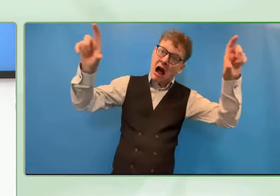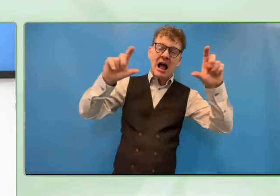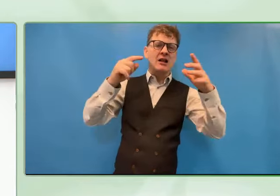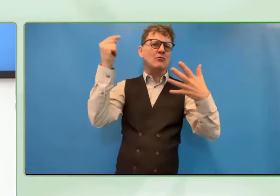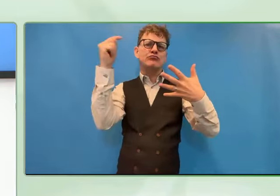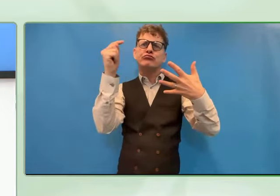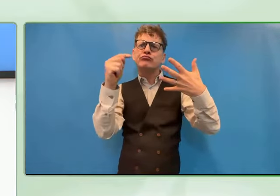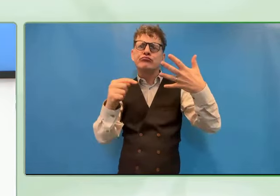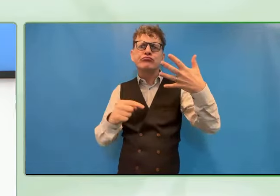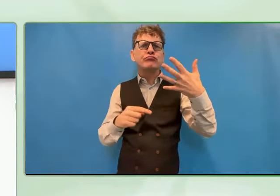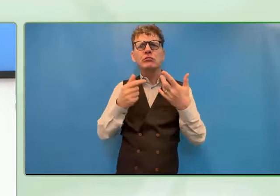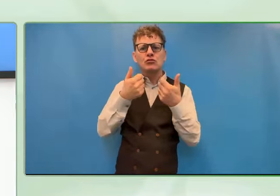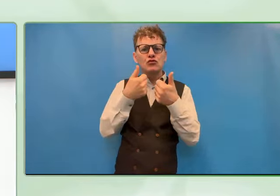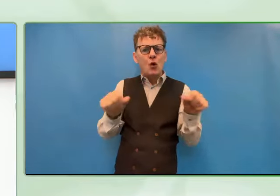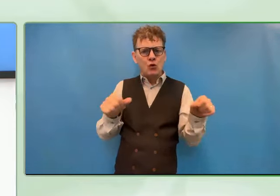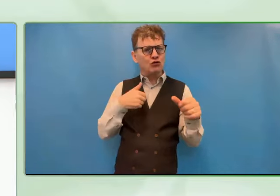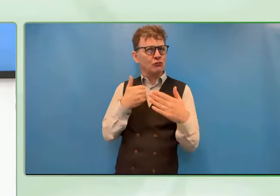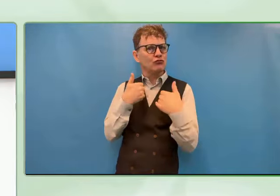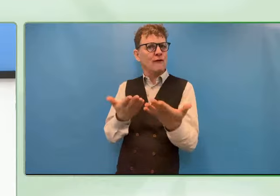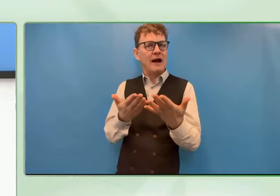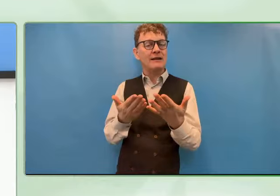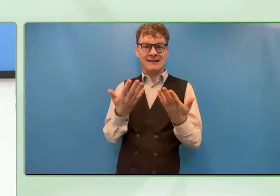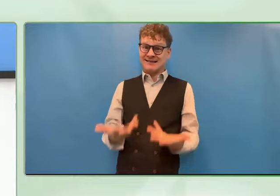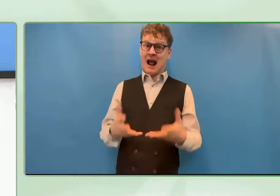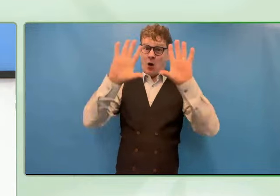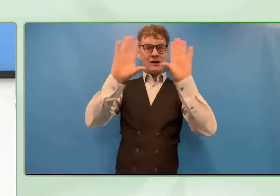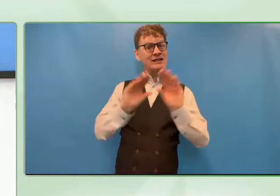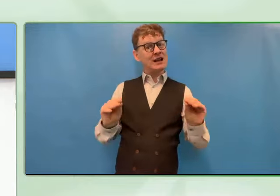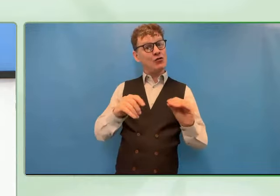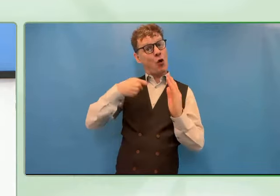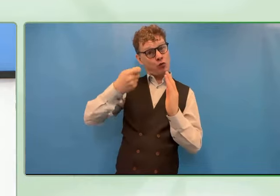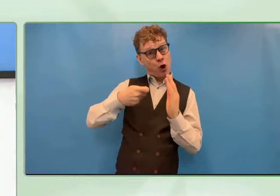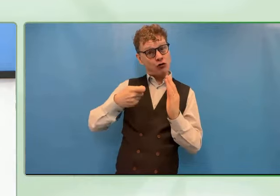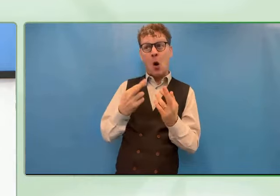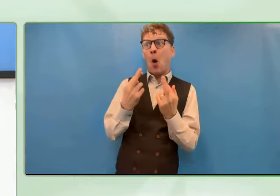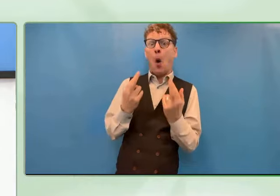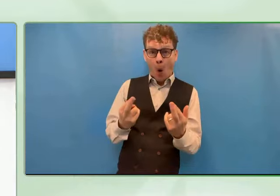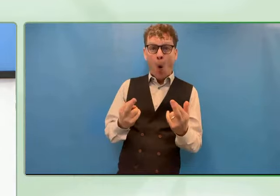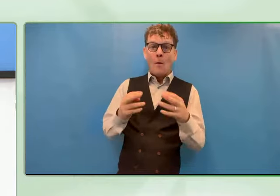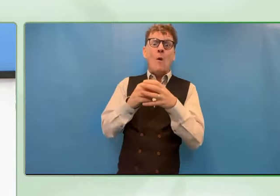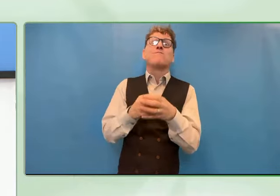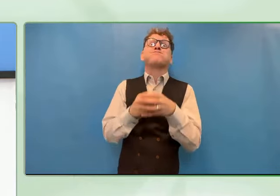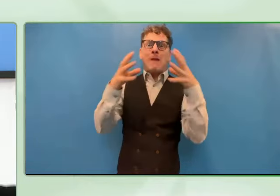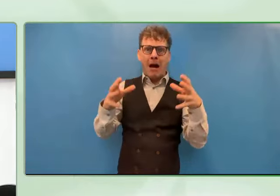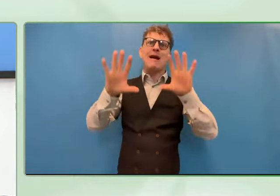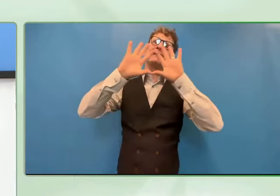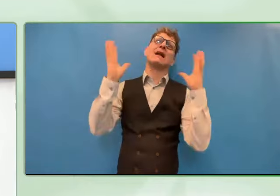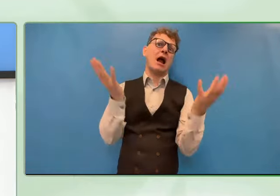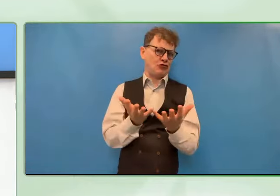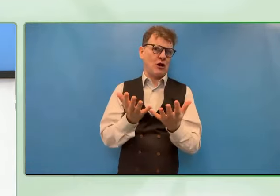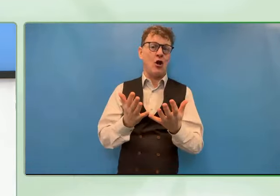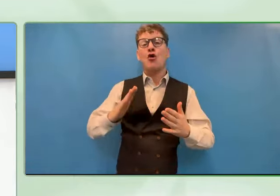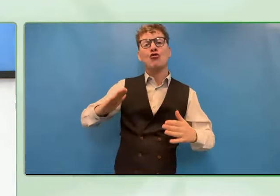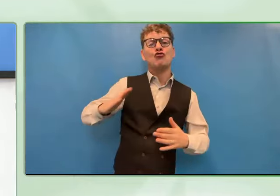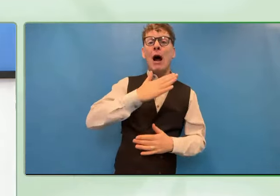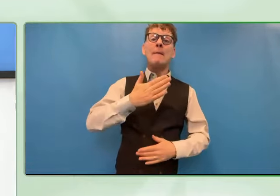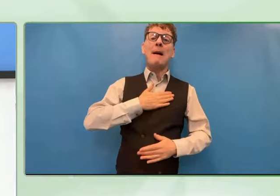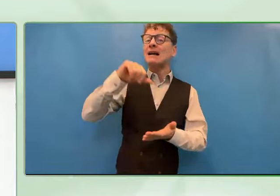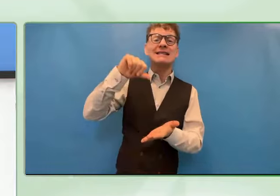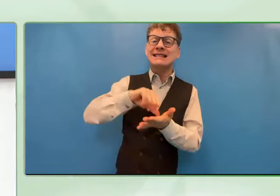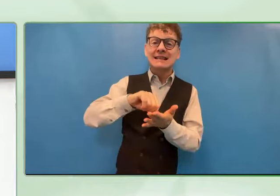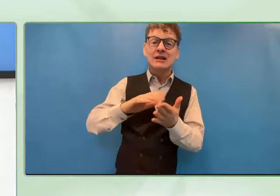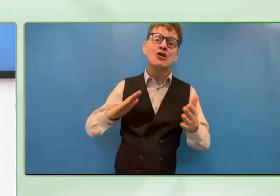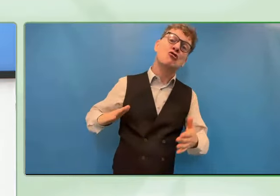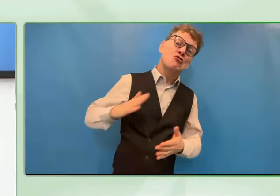now, through Zero Project, we're also hoping to go international and make it from RampMyCity to RampMyWorld. And that's